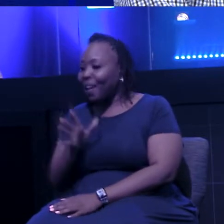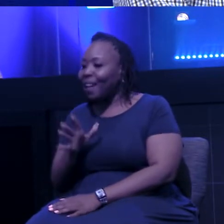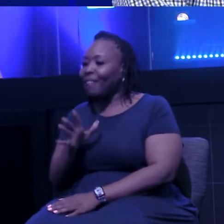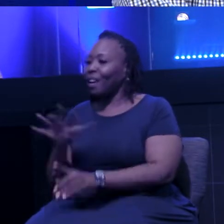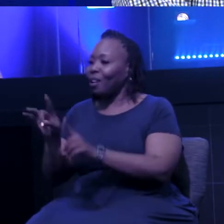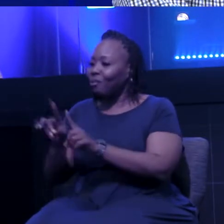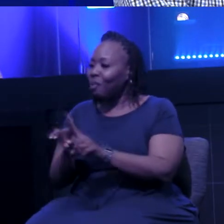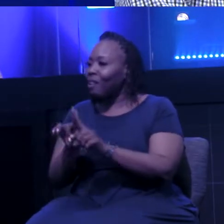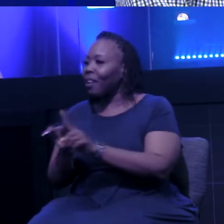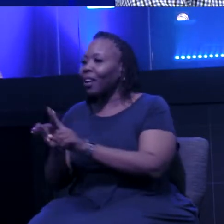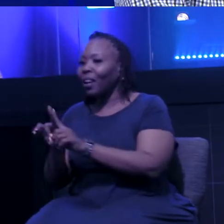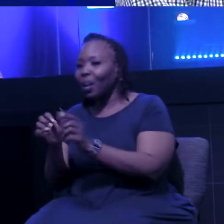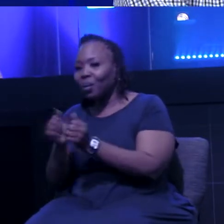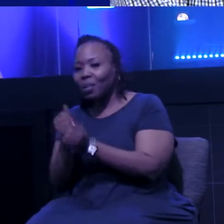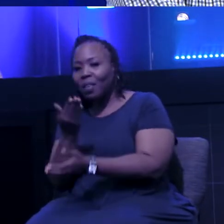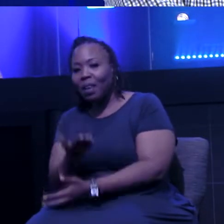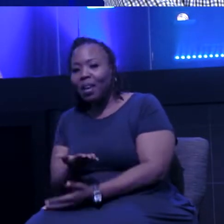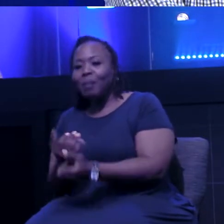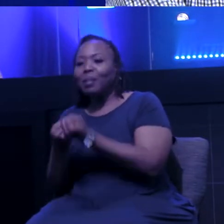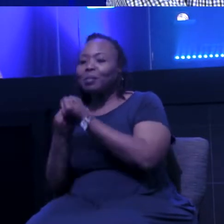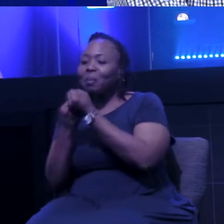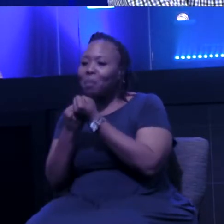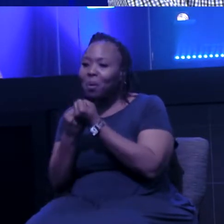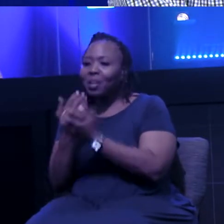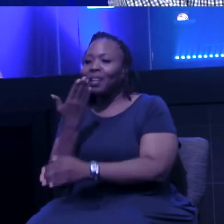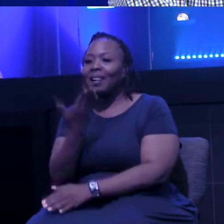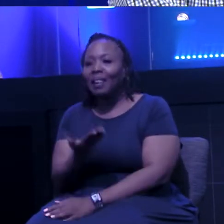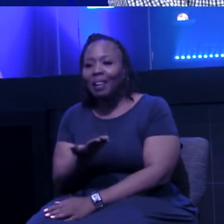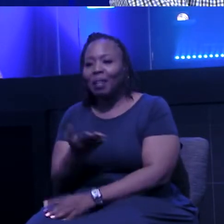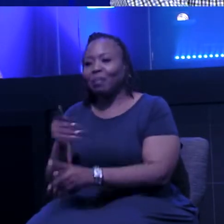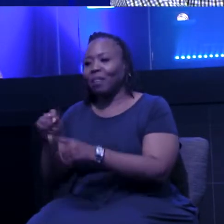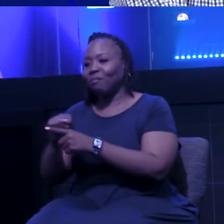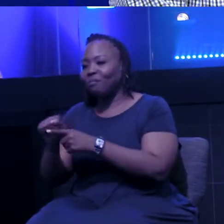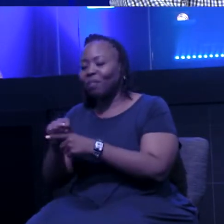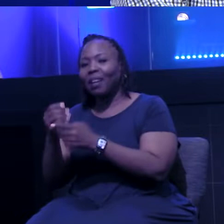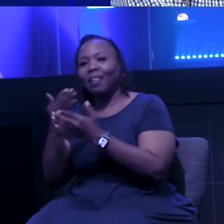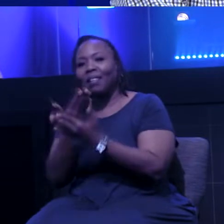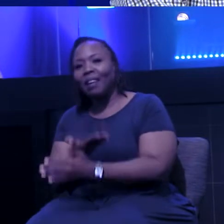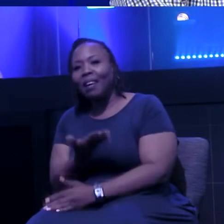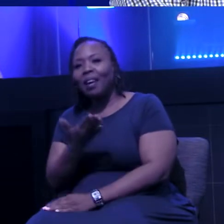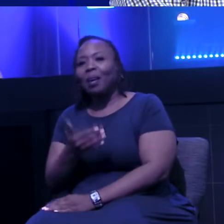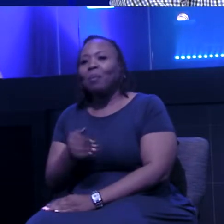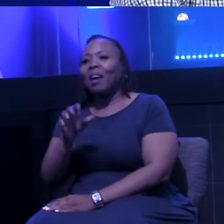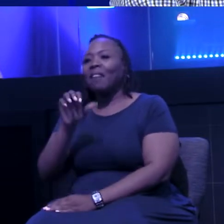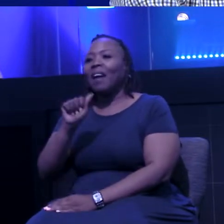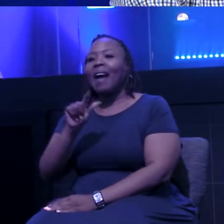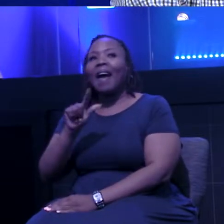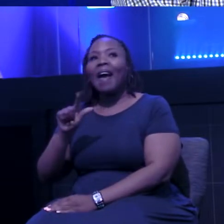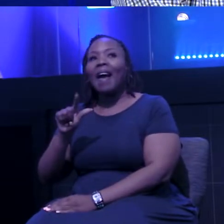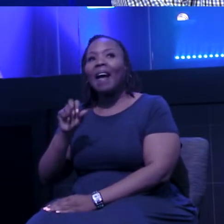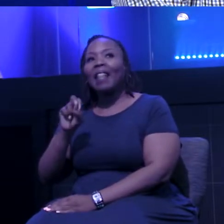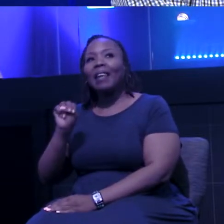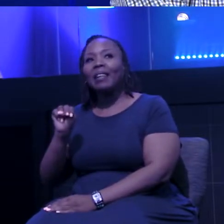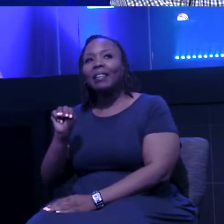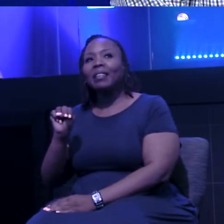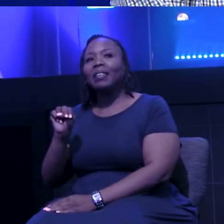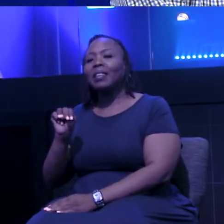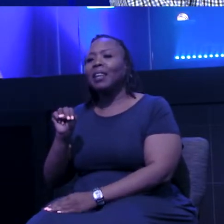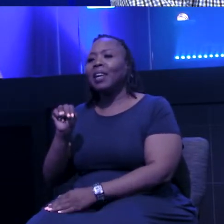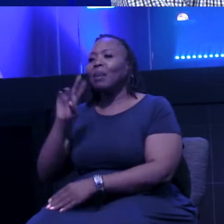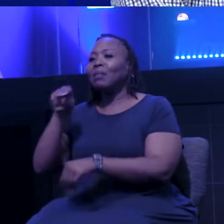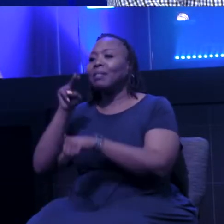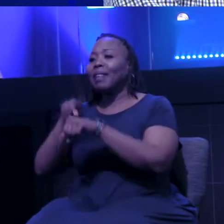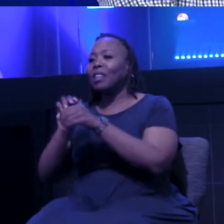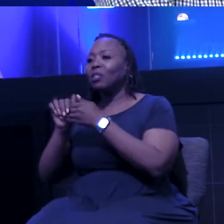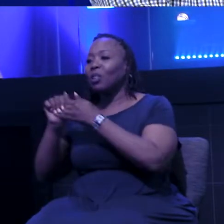for years, that have discipled him. There is Alan Algrim. Alan Algrim is a national leader that